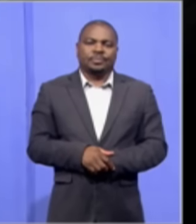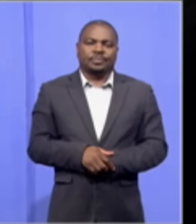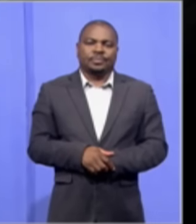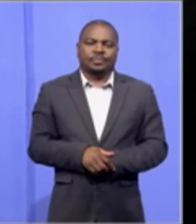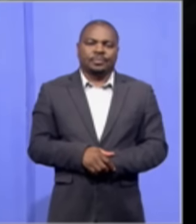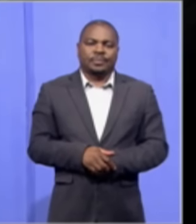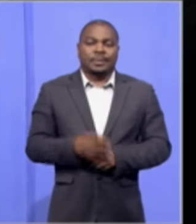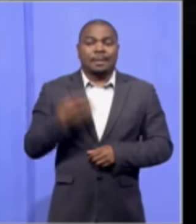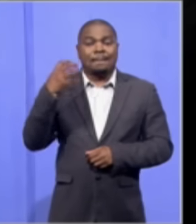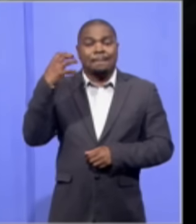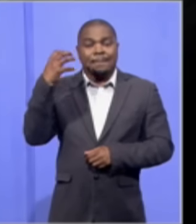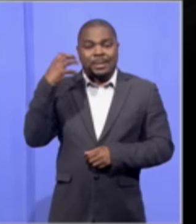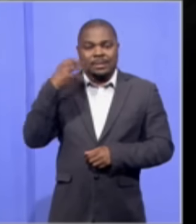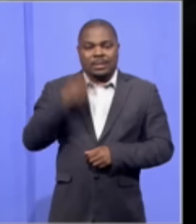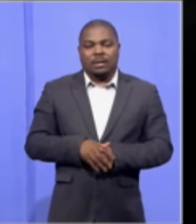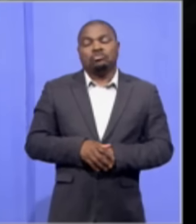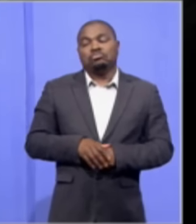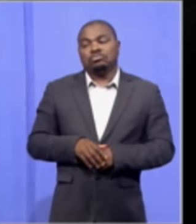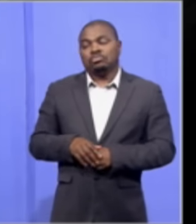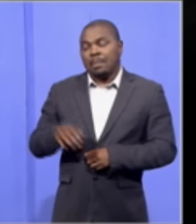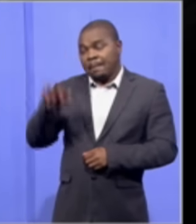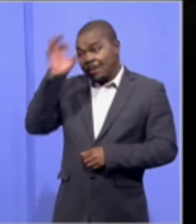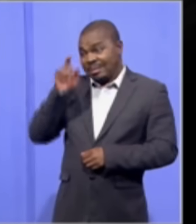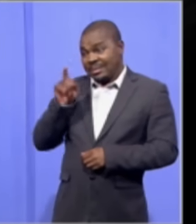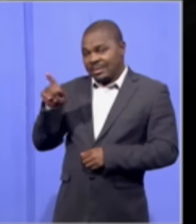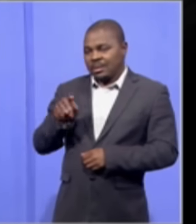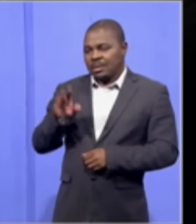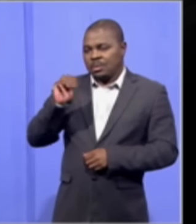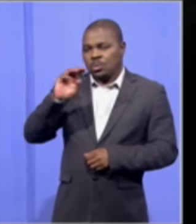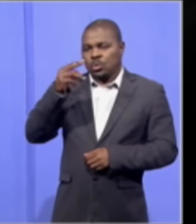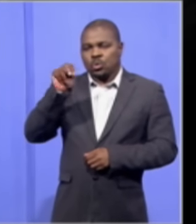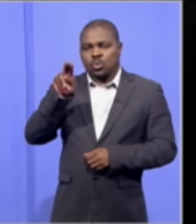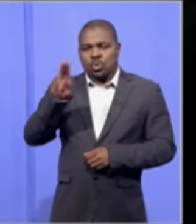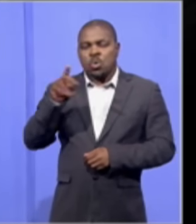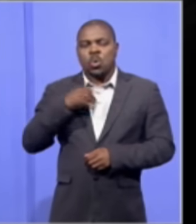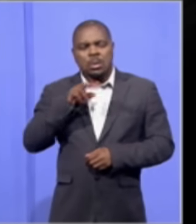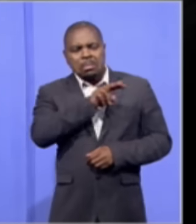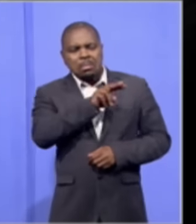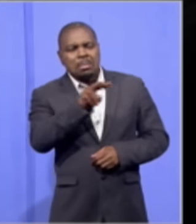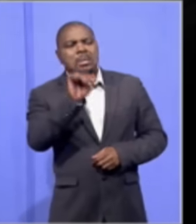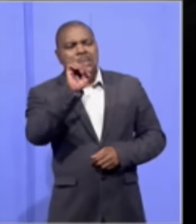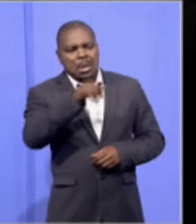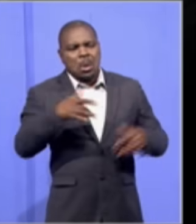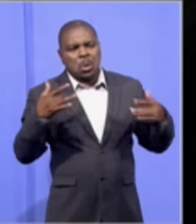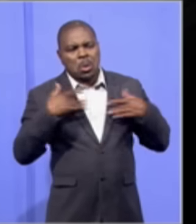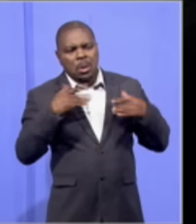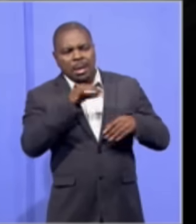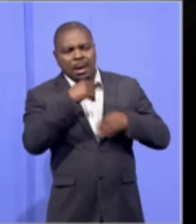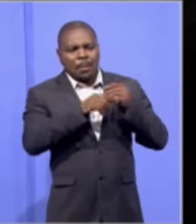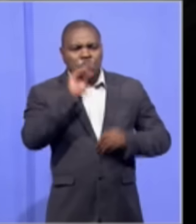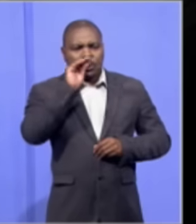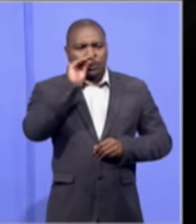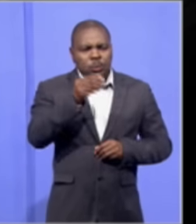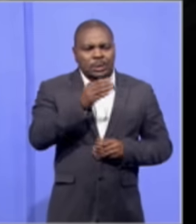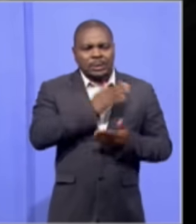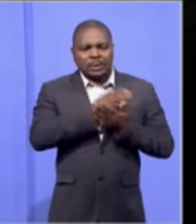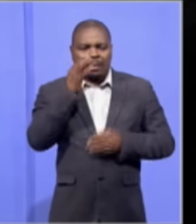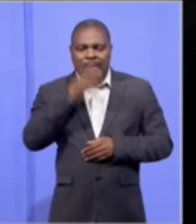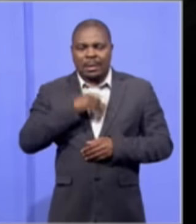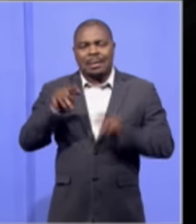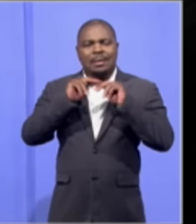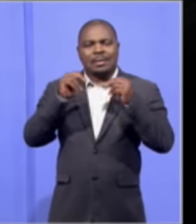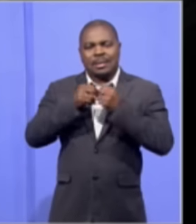The Minister of Police, Mr. Senzo Mqunu, has noted with concern some media reports speculating about the imminent arrest of the National